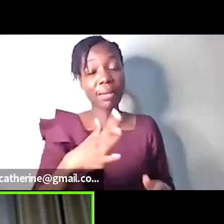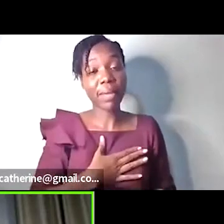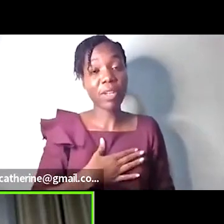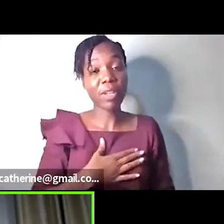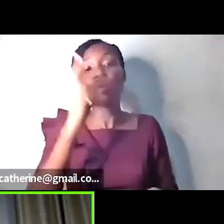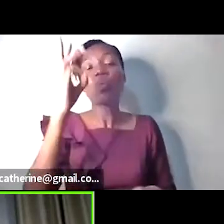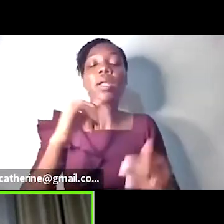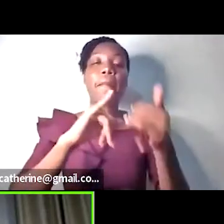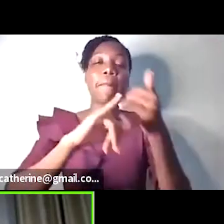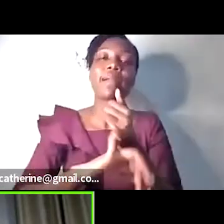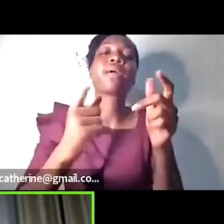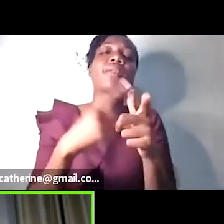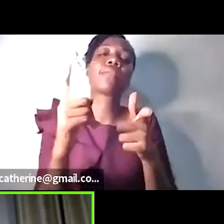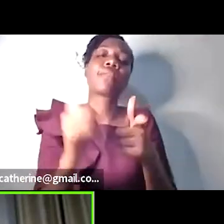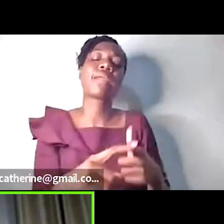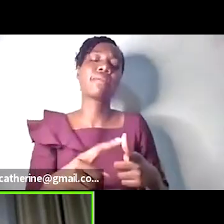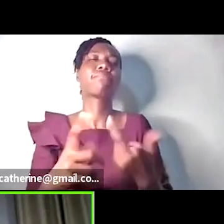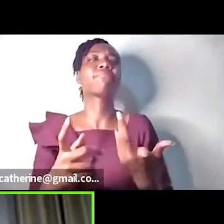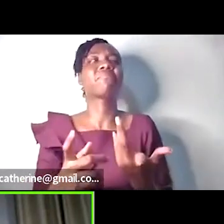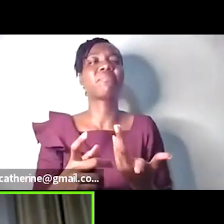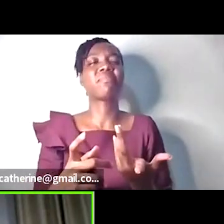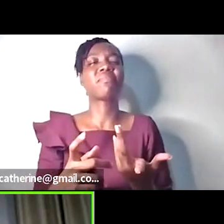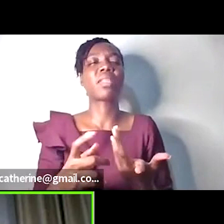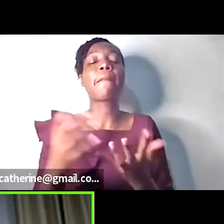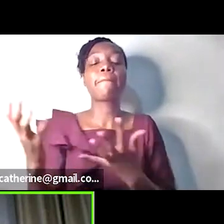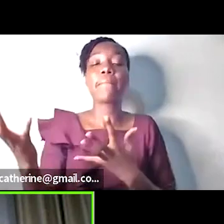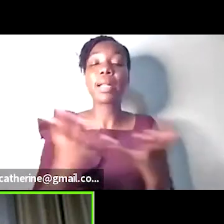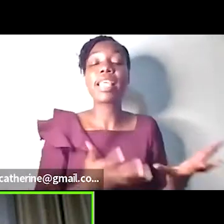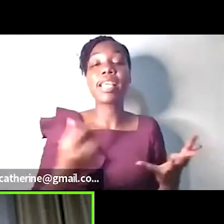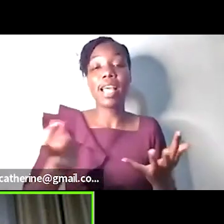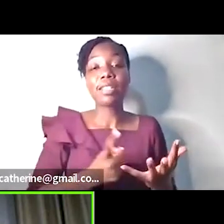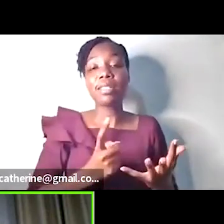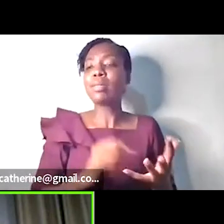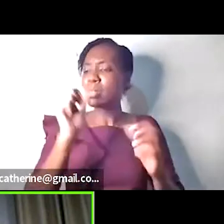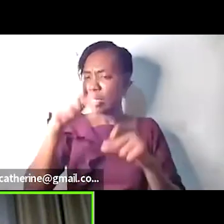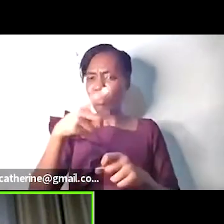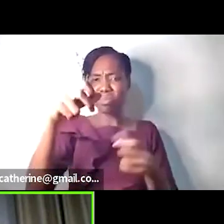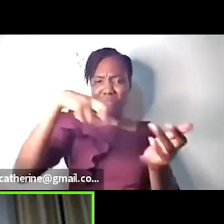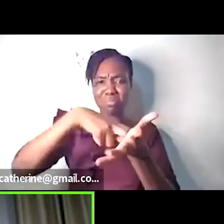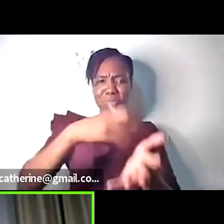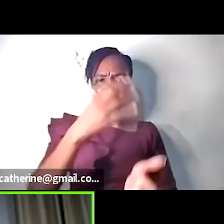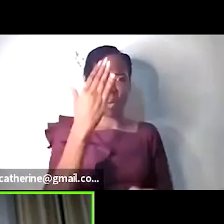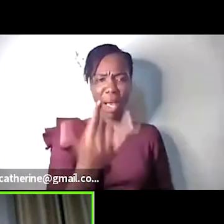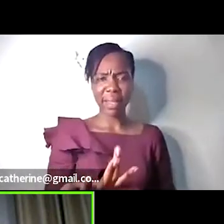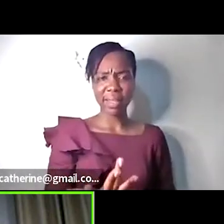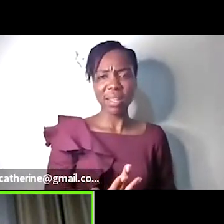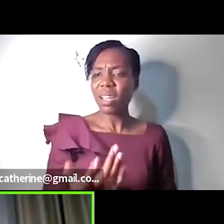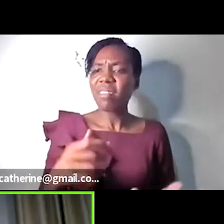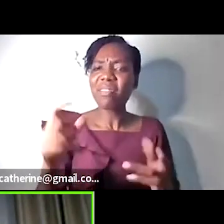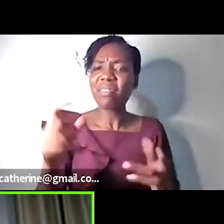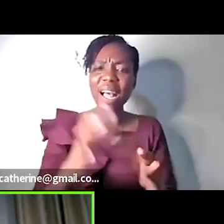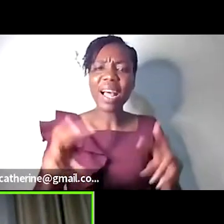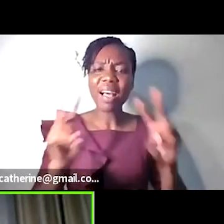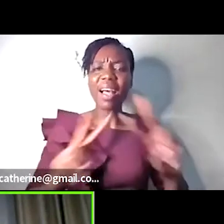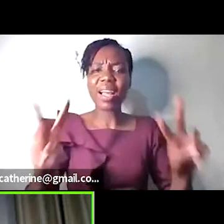to kneel before me. Our cultures mind that people kneel before us. Why? This does not add any value. Somebody will